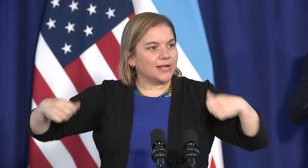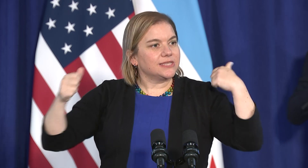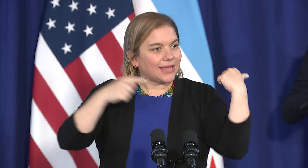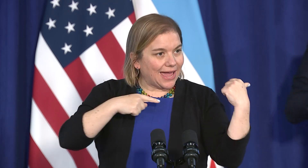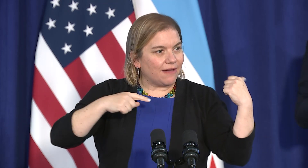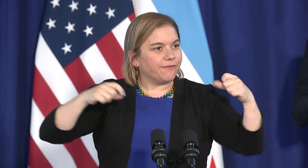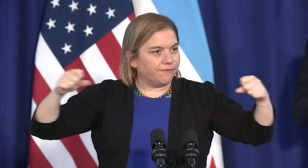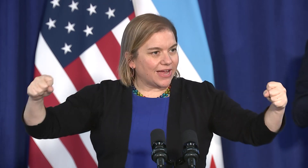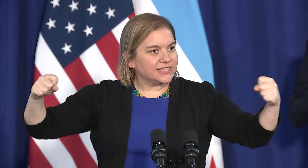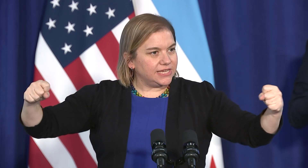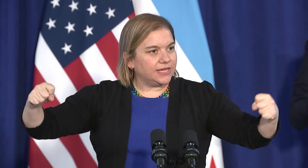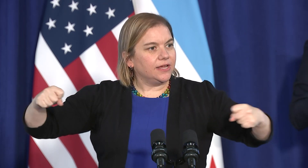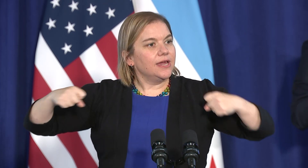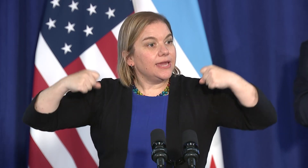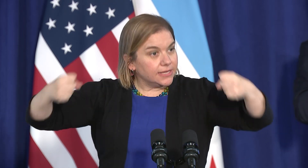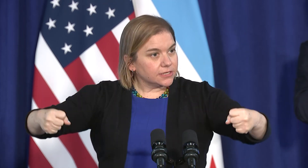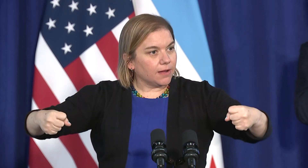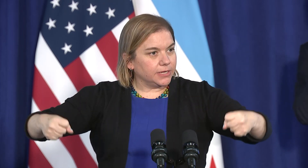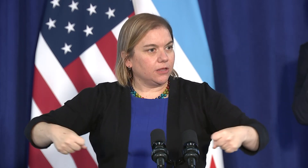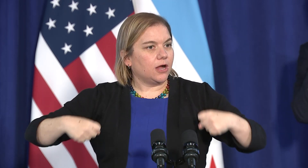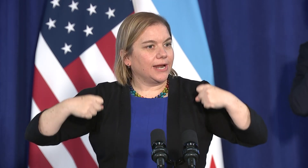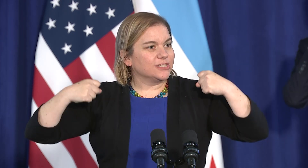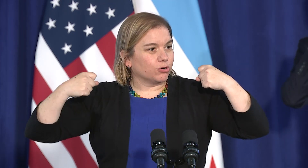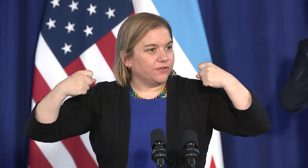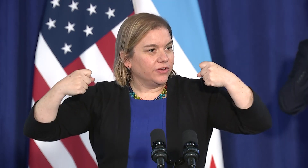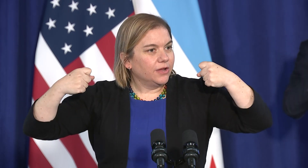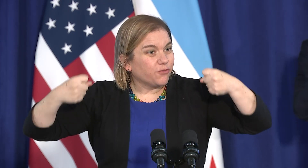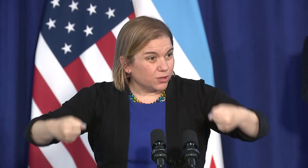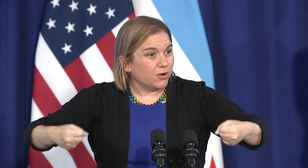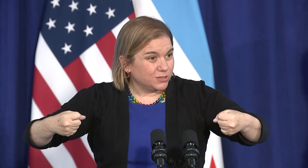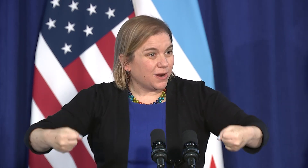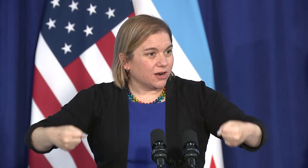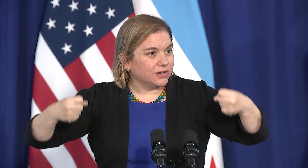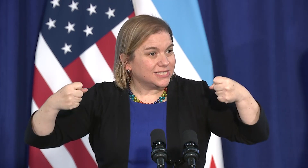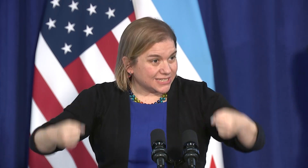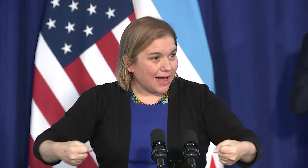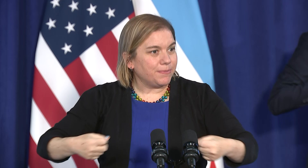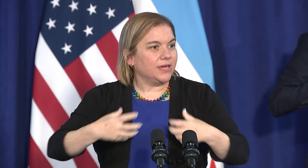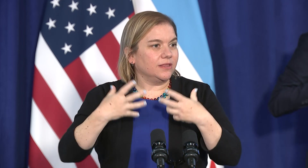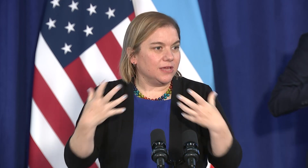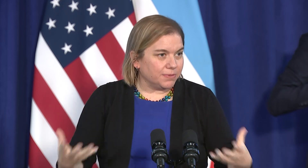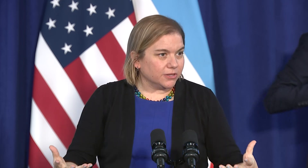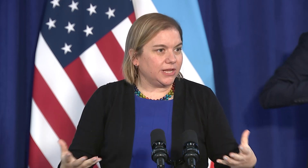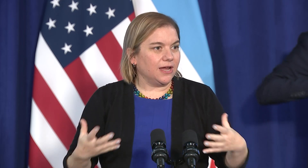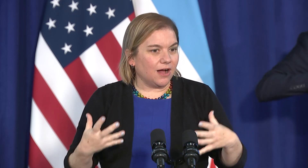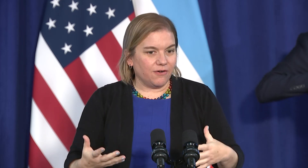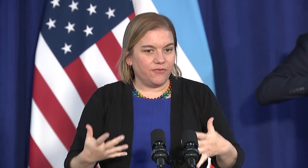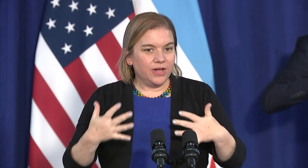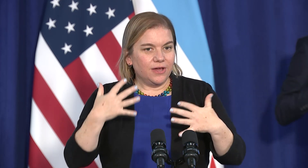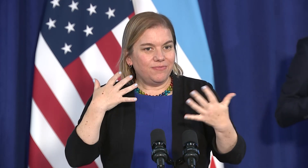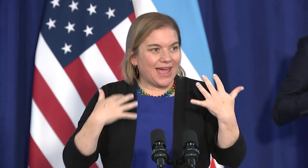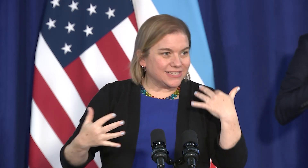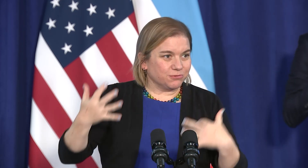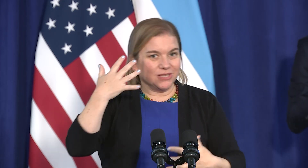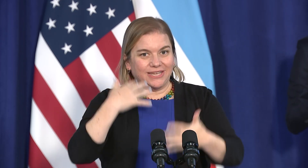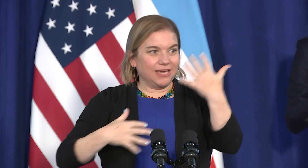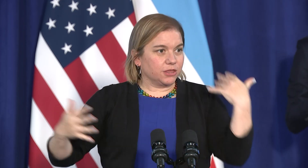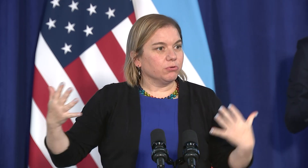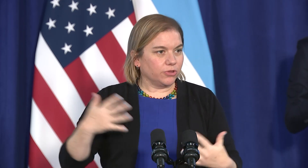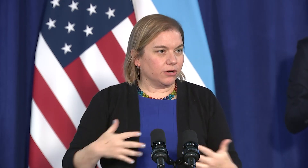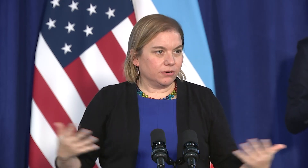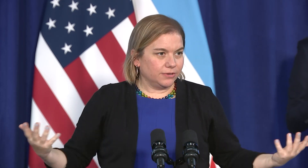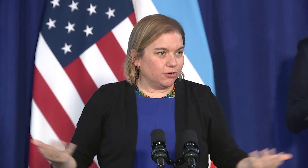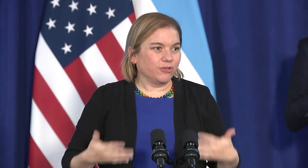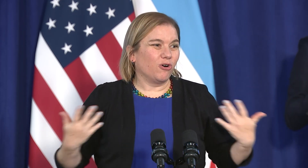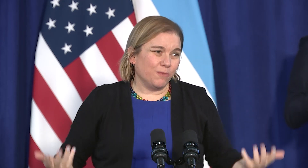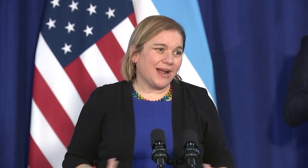immune response that they have from vaccine is coming along and sort of, for the most part, stopping the ability of that to really get